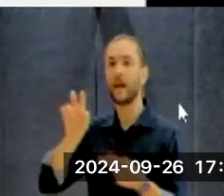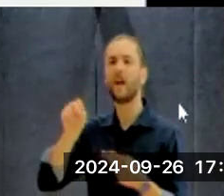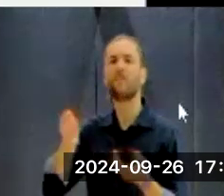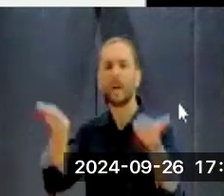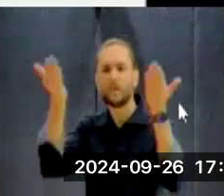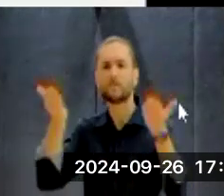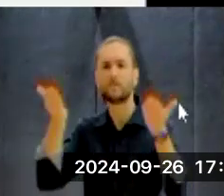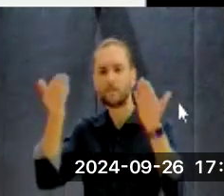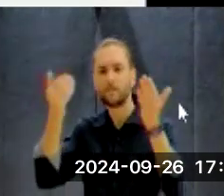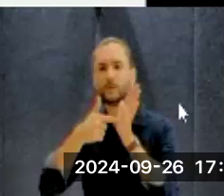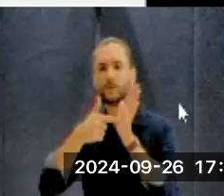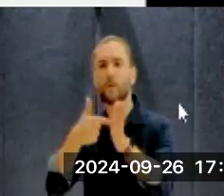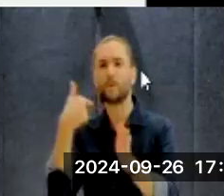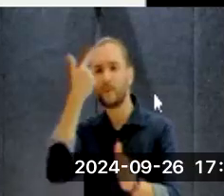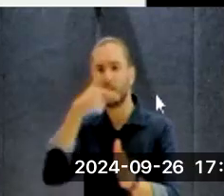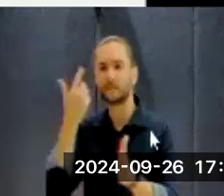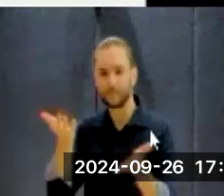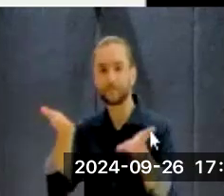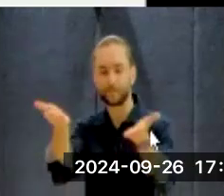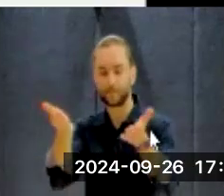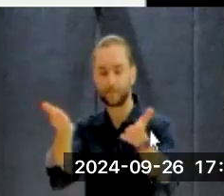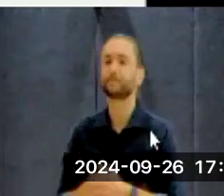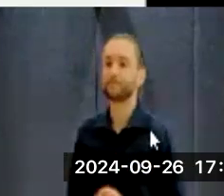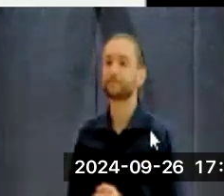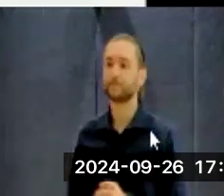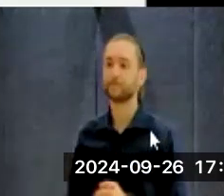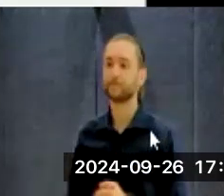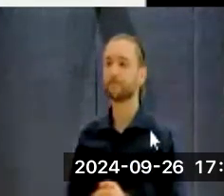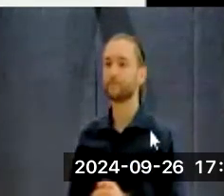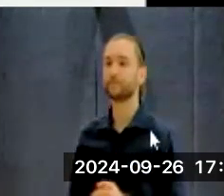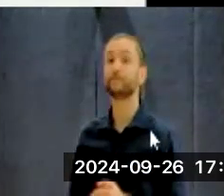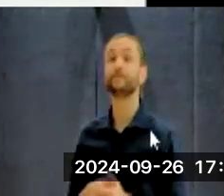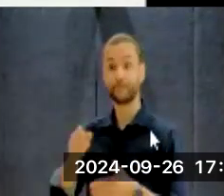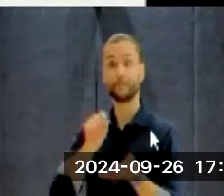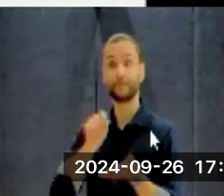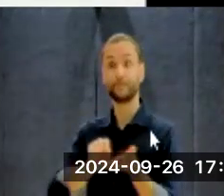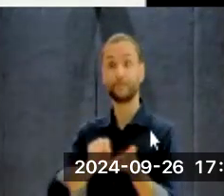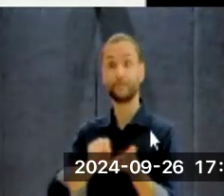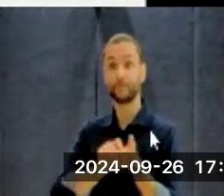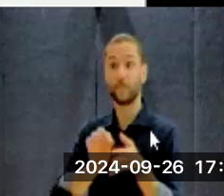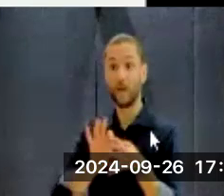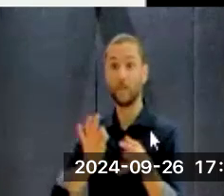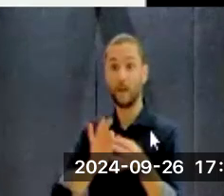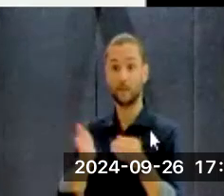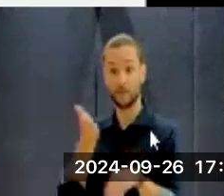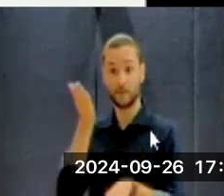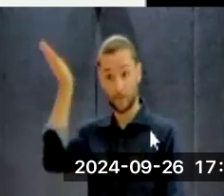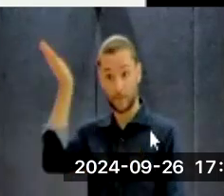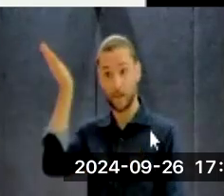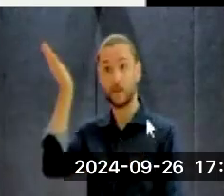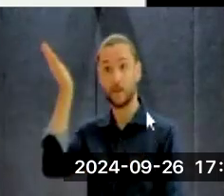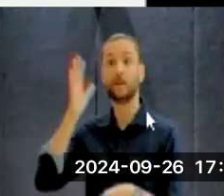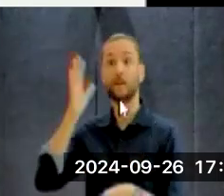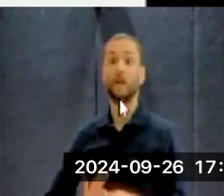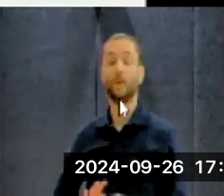hand so everyone knows who you are? Thank you. If you submit a written comment that pertains to an